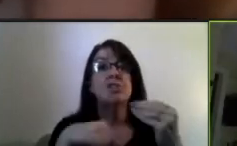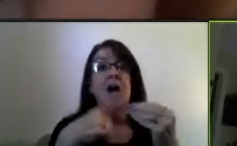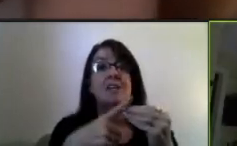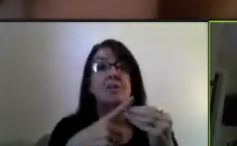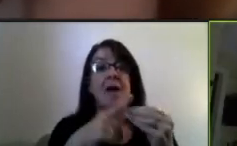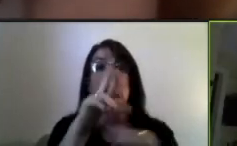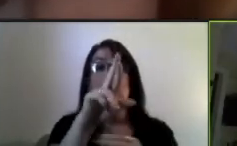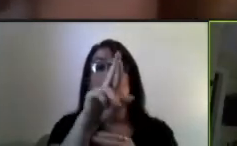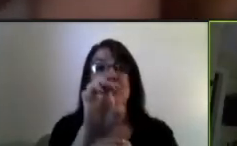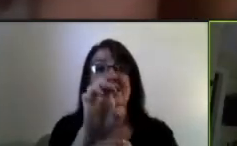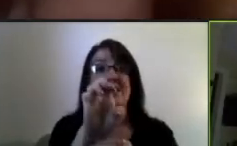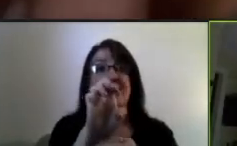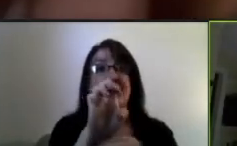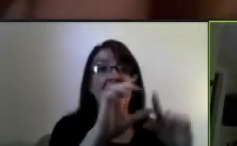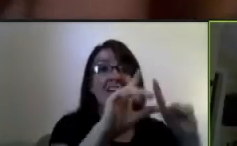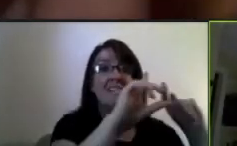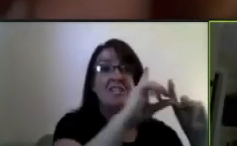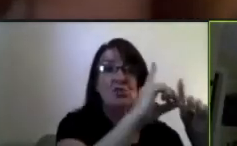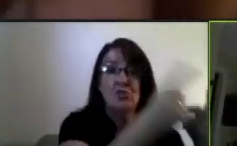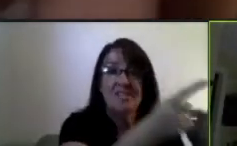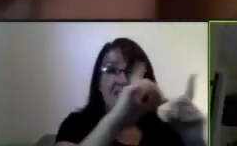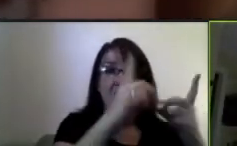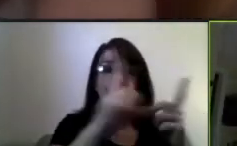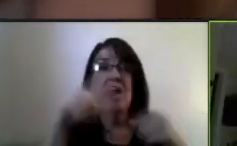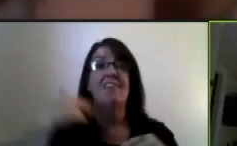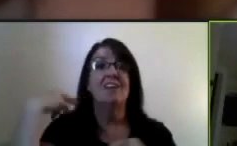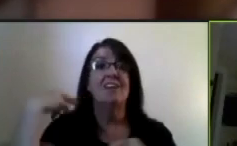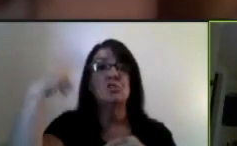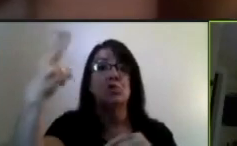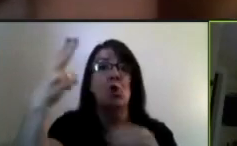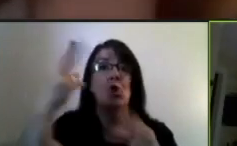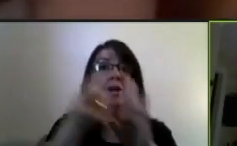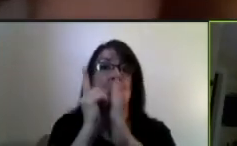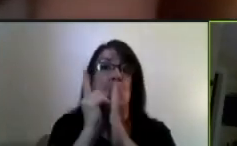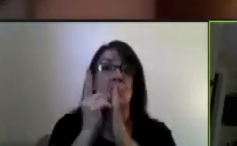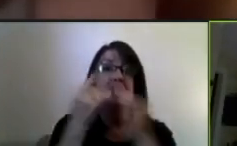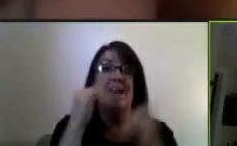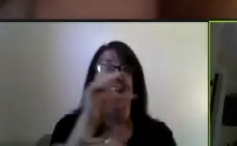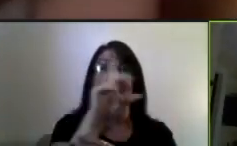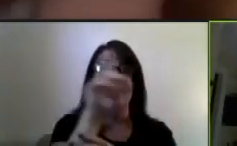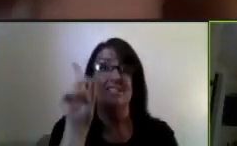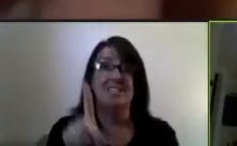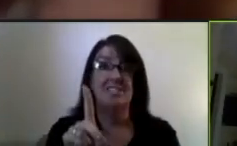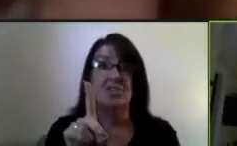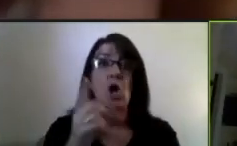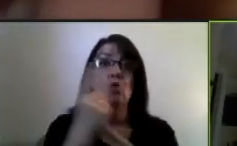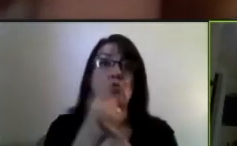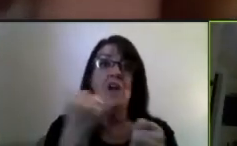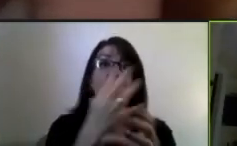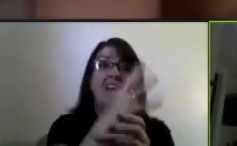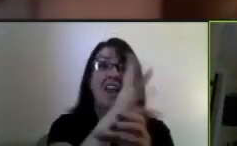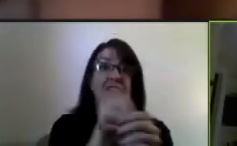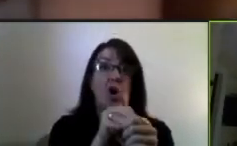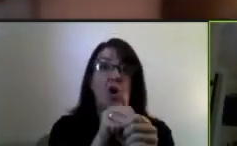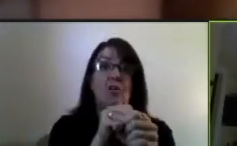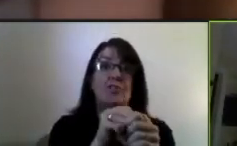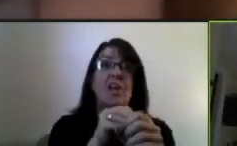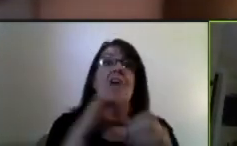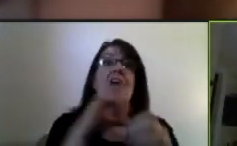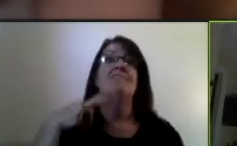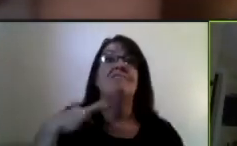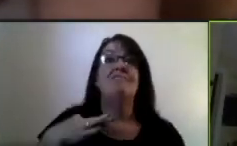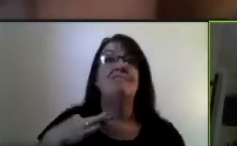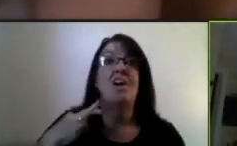redistricting. We have a historic moment in Michigan's democracy right now to get involved and volunteer